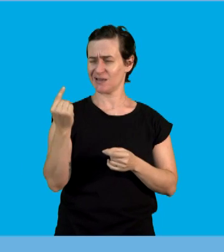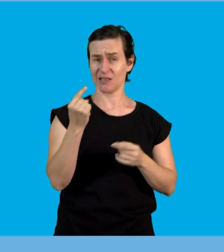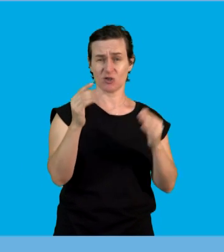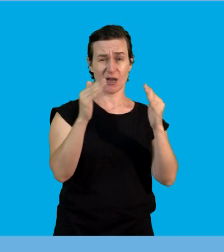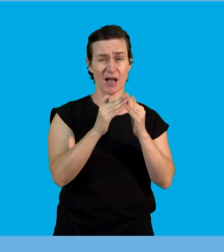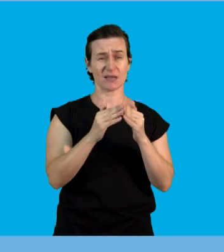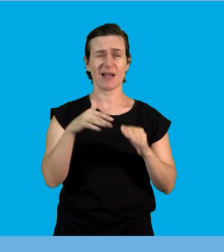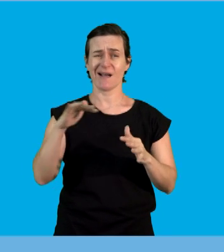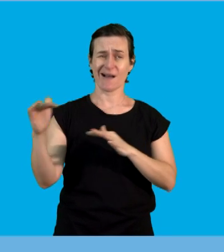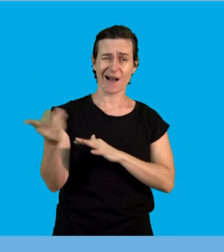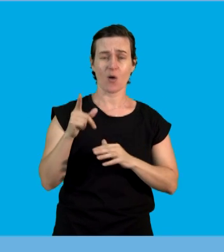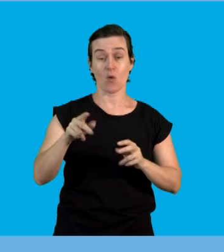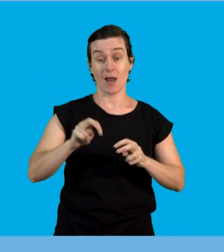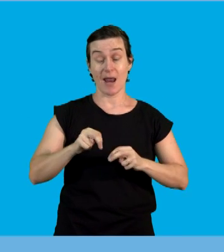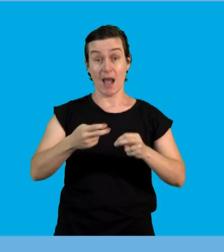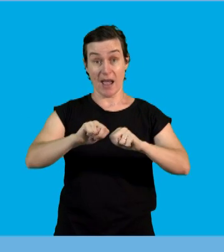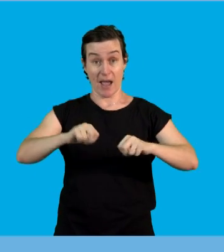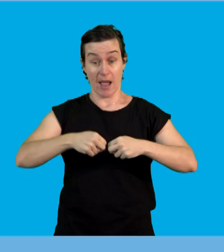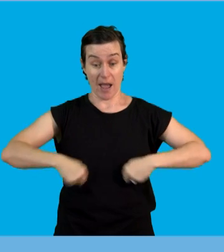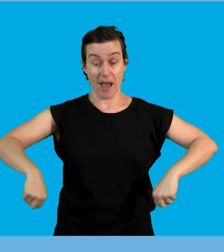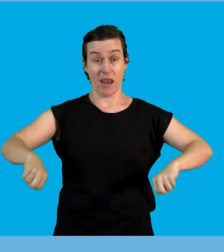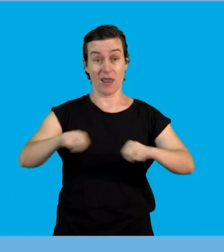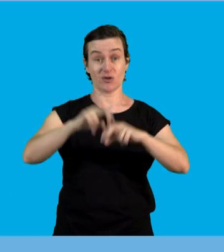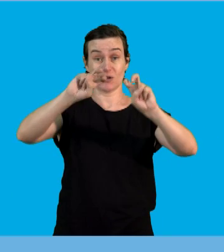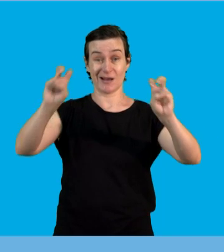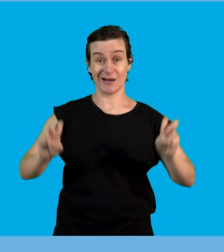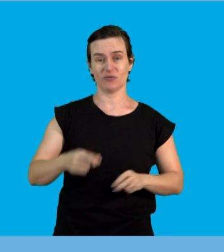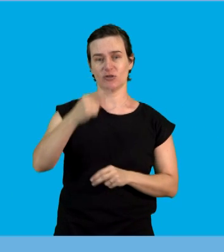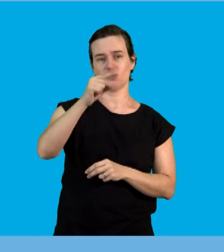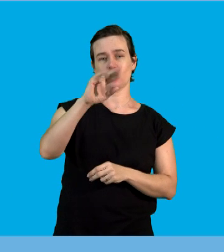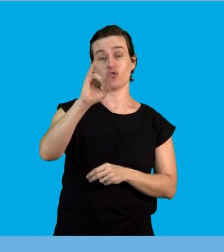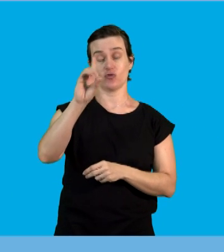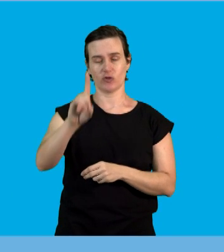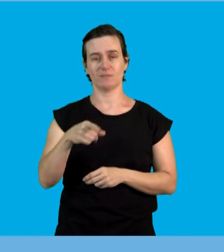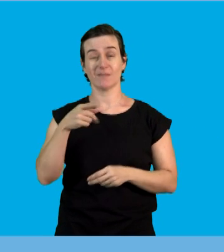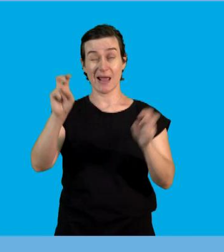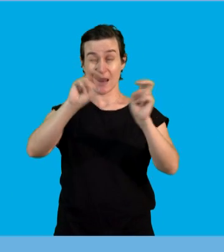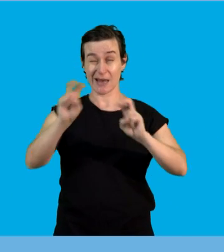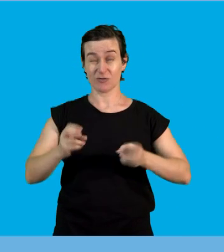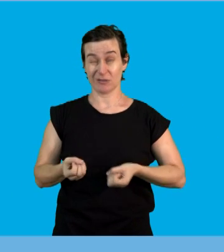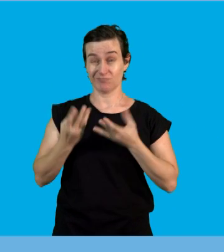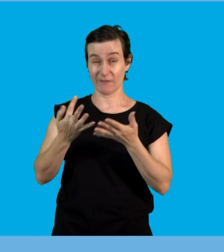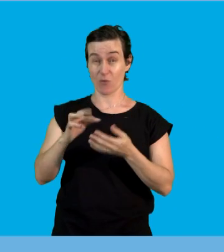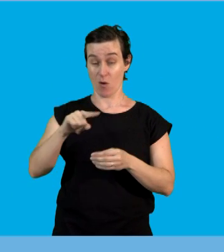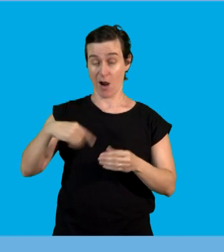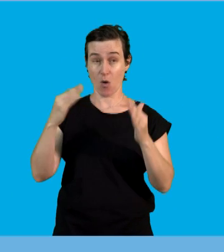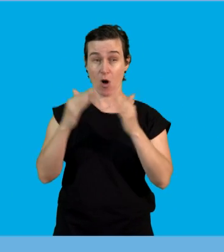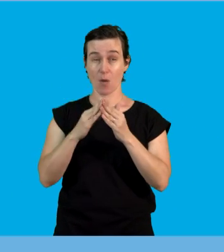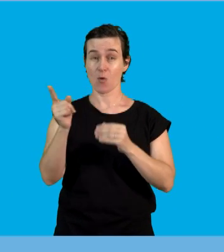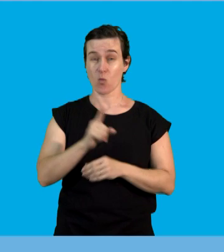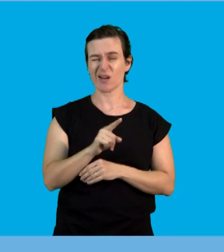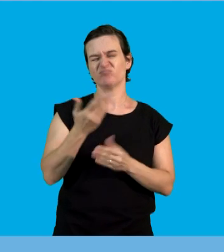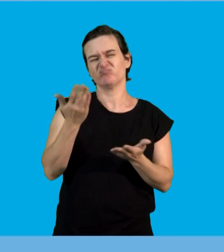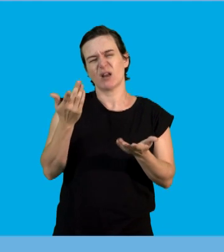by the national electricity grid. The electricity supplied to our homes is approximately 220